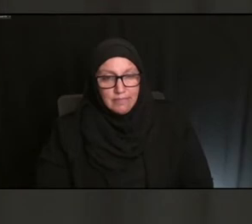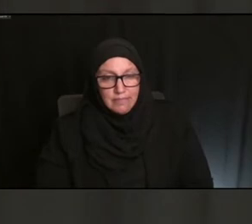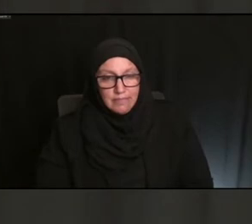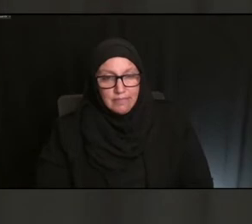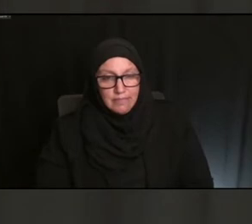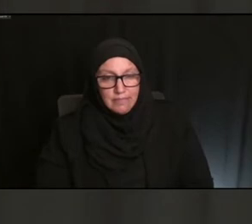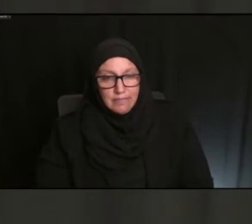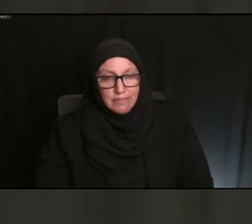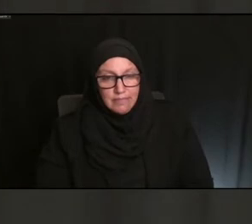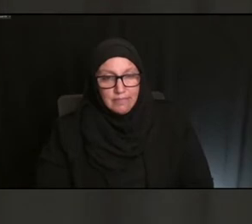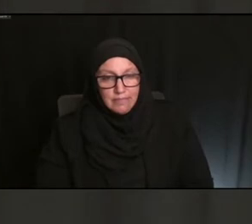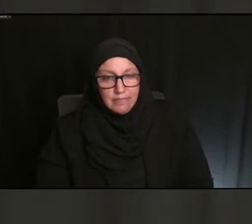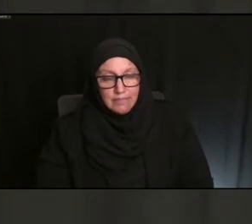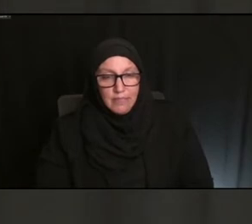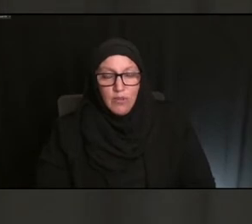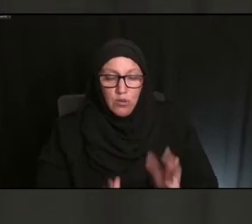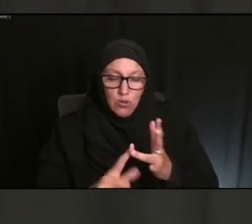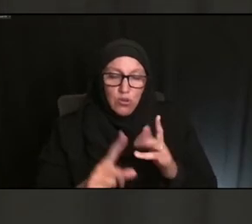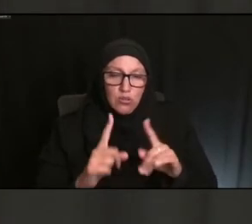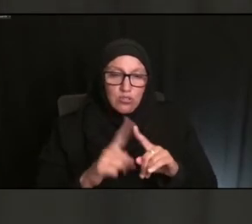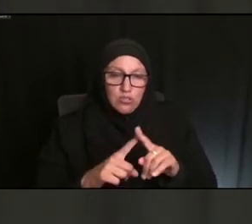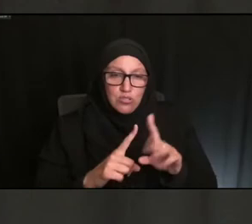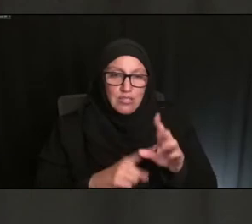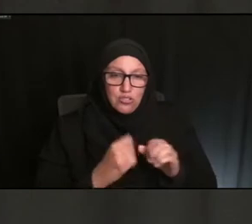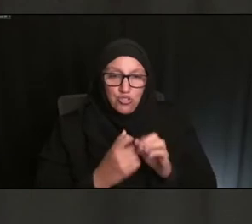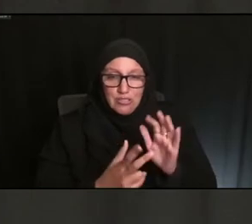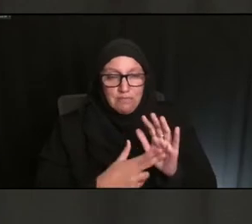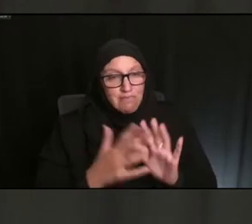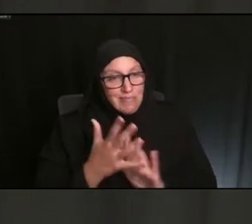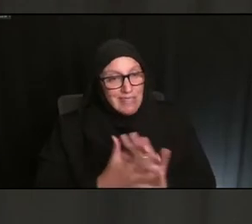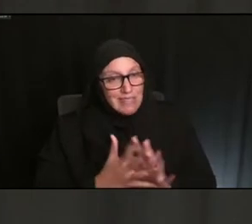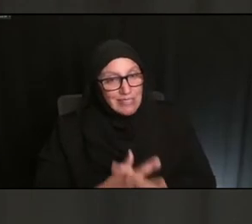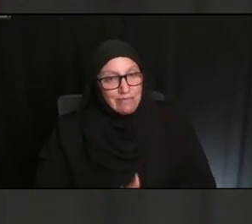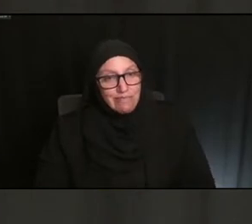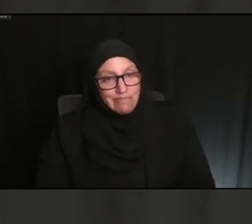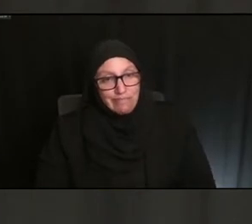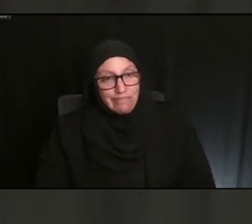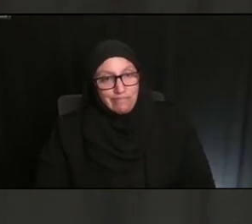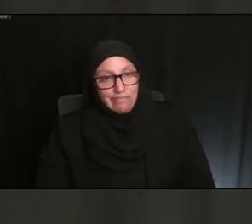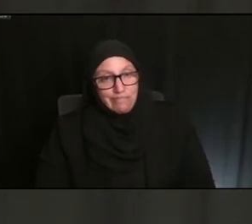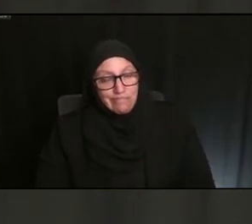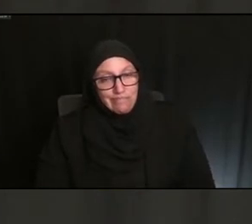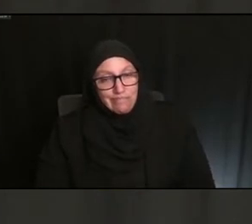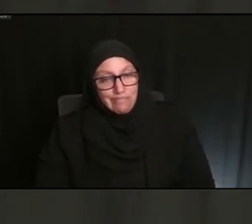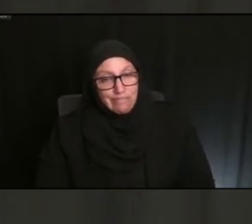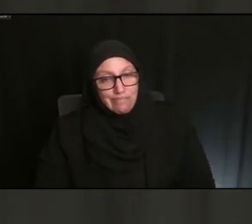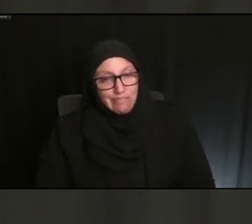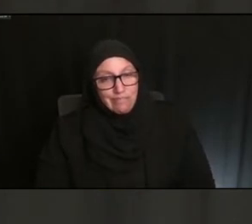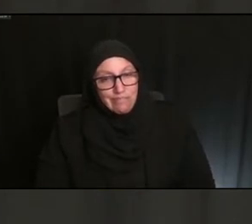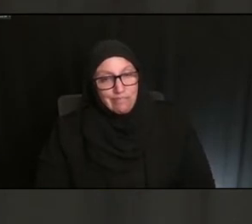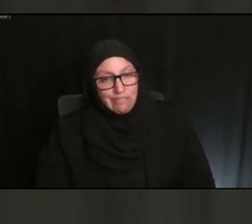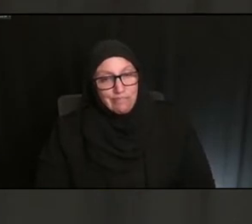That's the word what oxygen means. And that's how they got the word. So he knew there was a composition in the air.